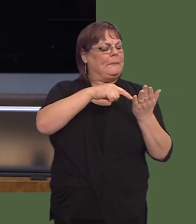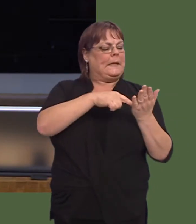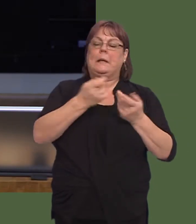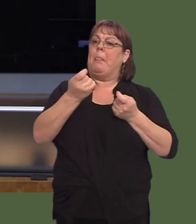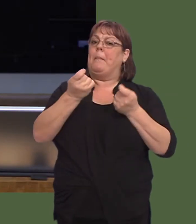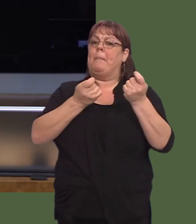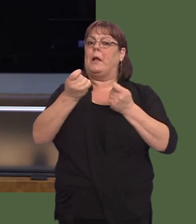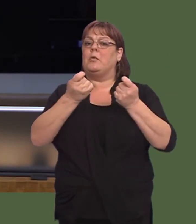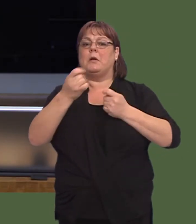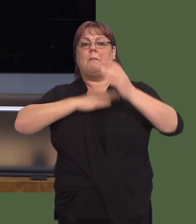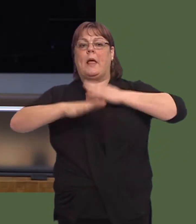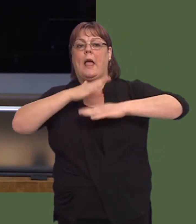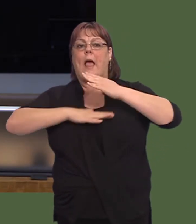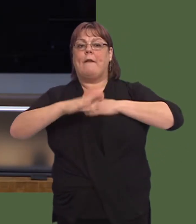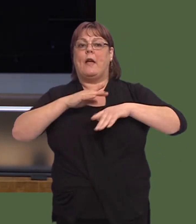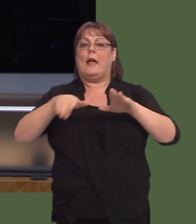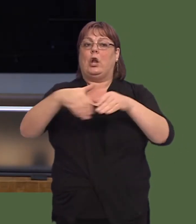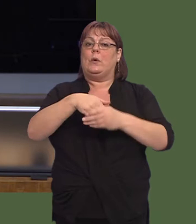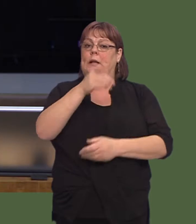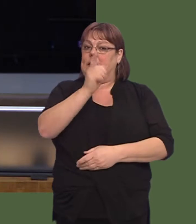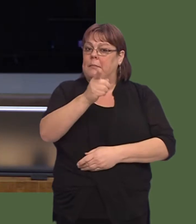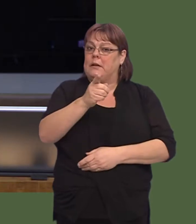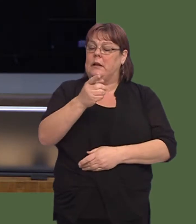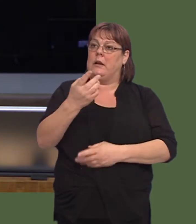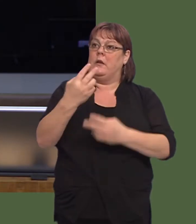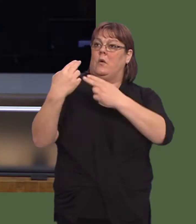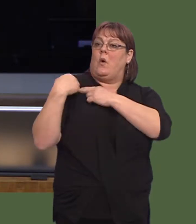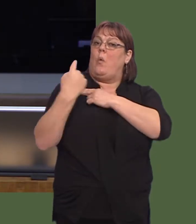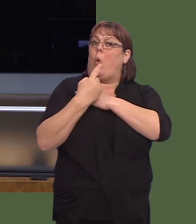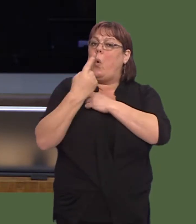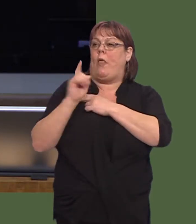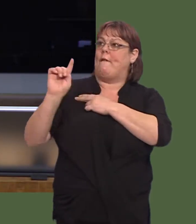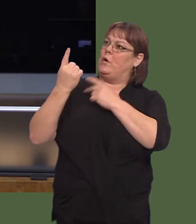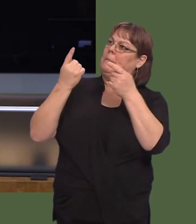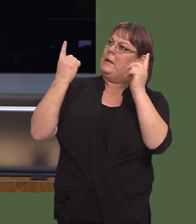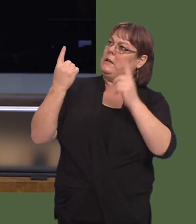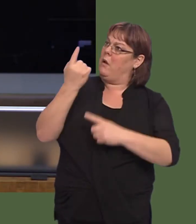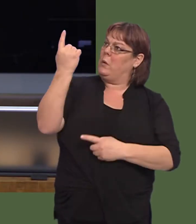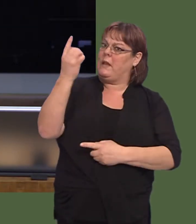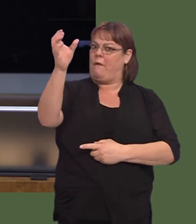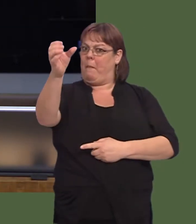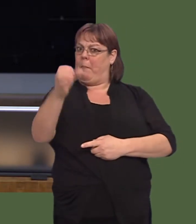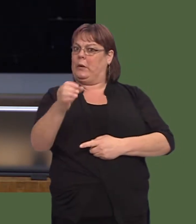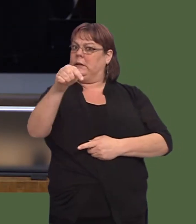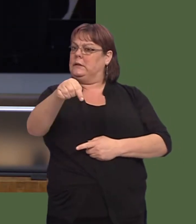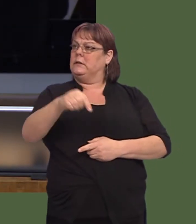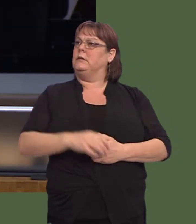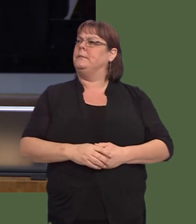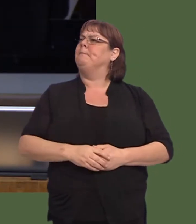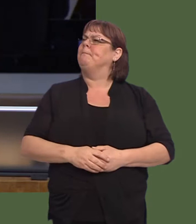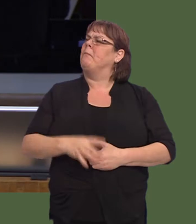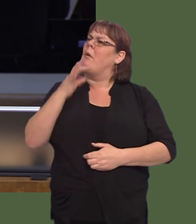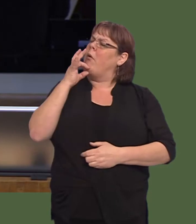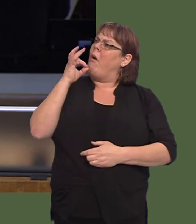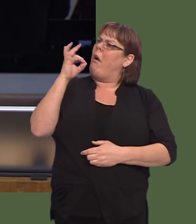and conduct of special advisers, including discipline, rests with the First Minister, who made the appointment. So how does